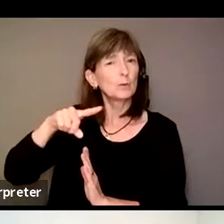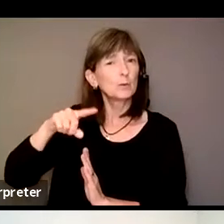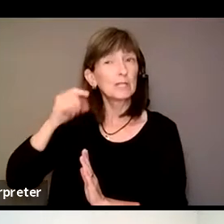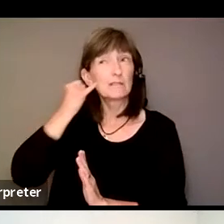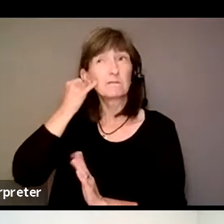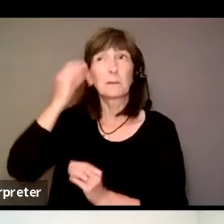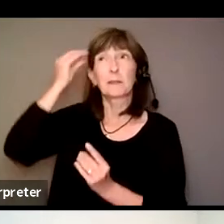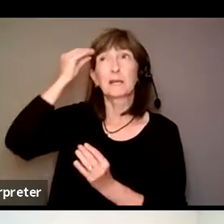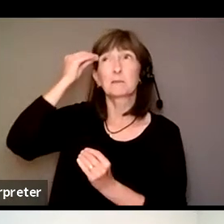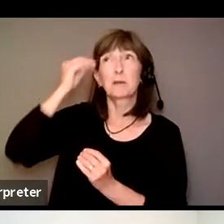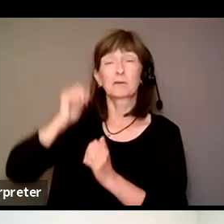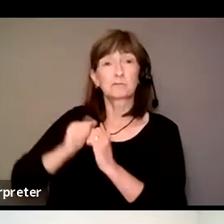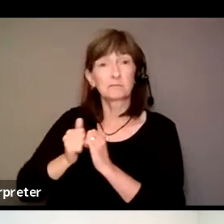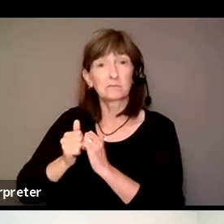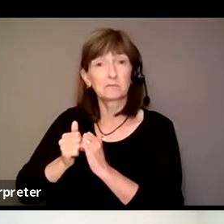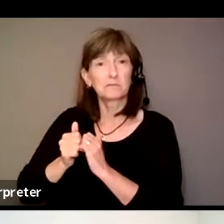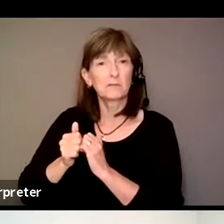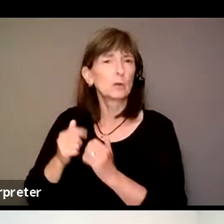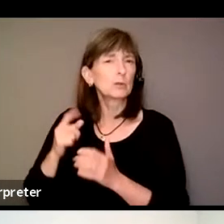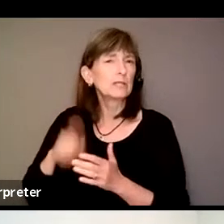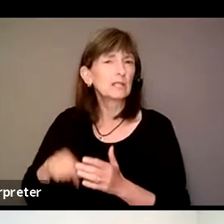run?